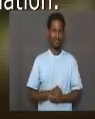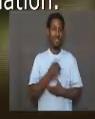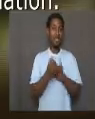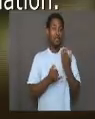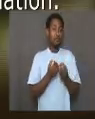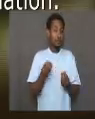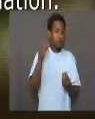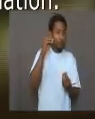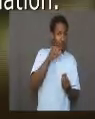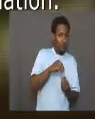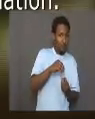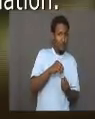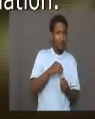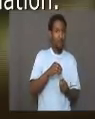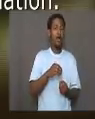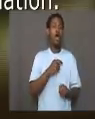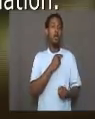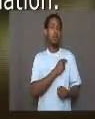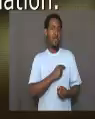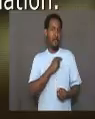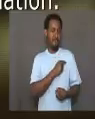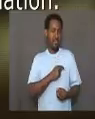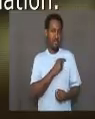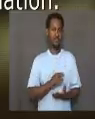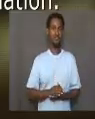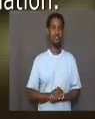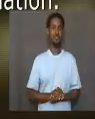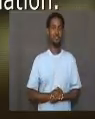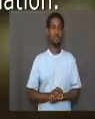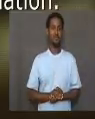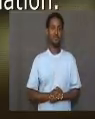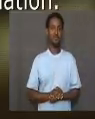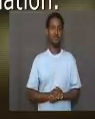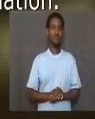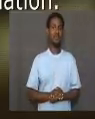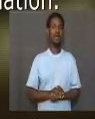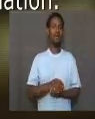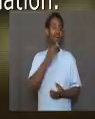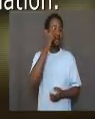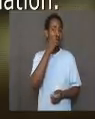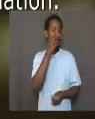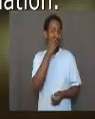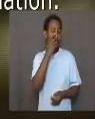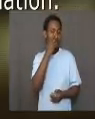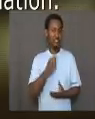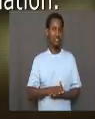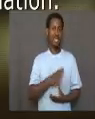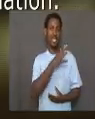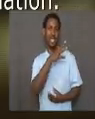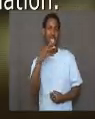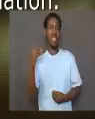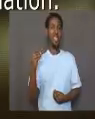It involves habits, behaviors, customs,